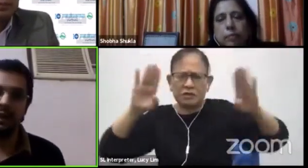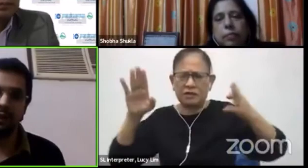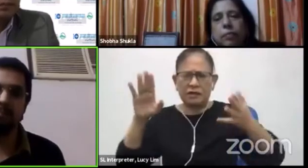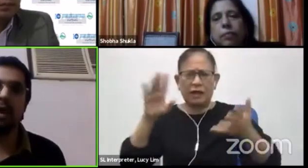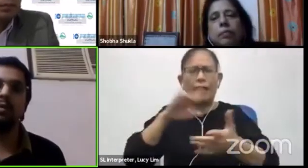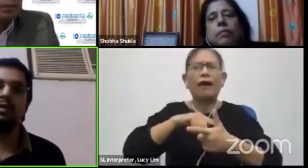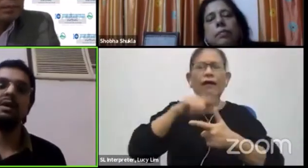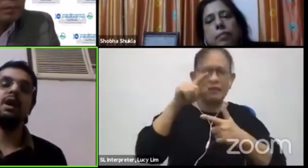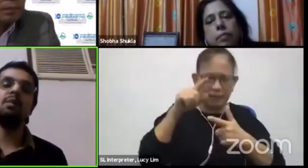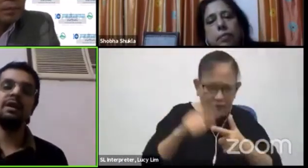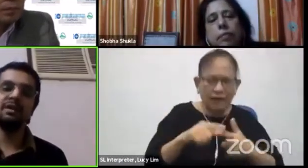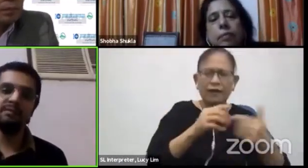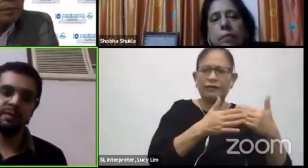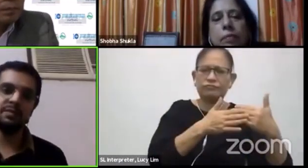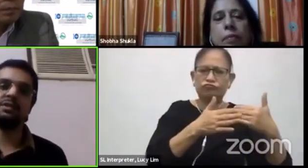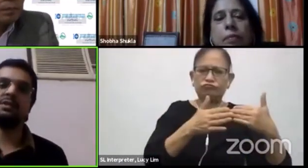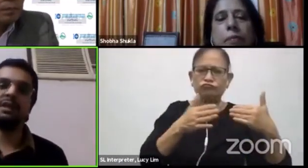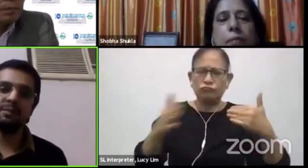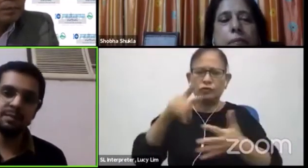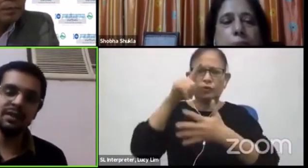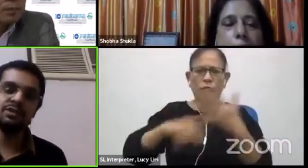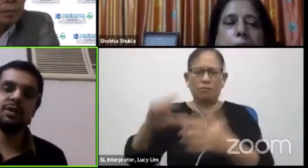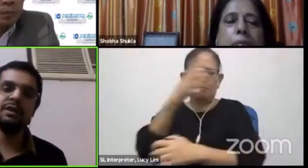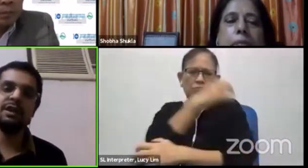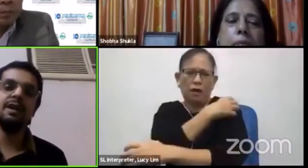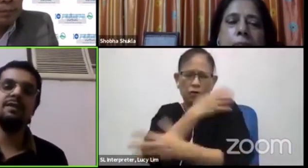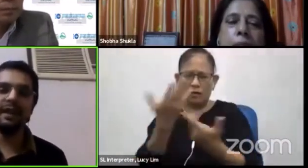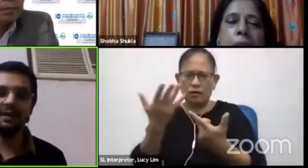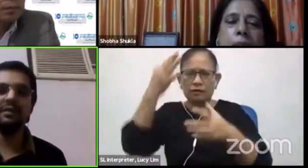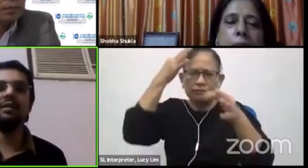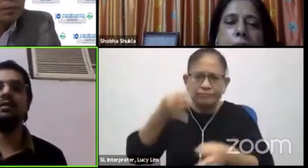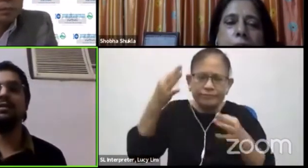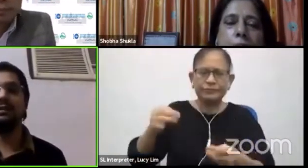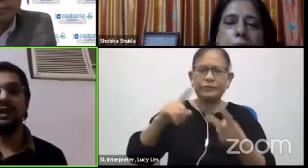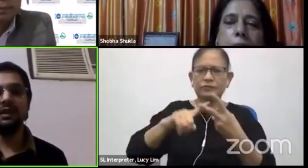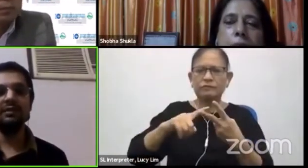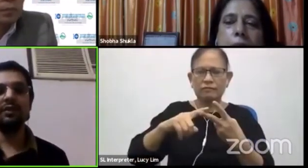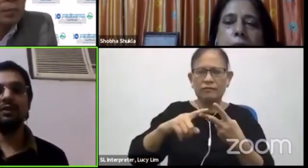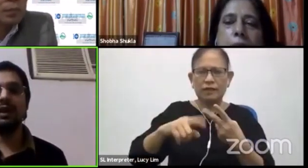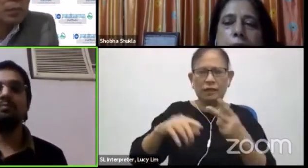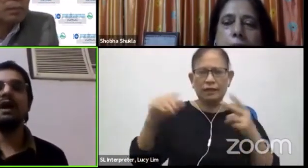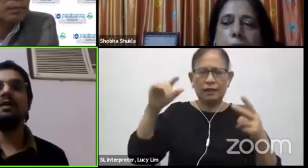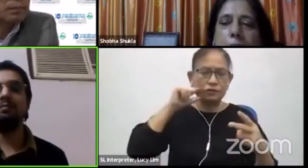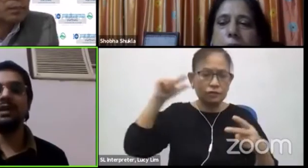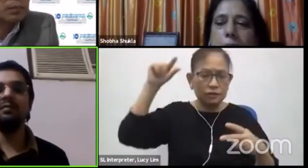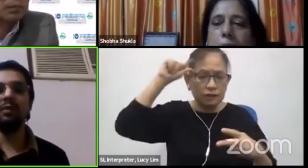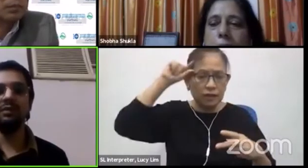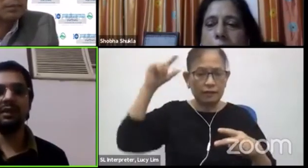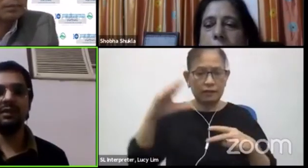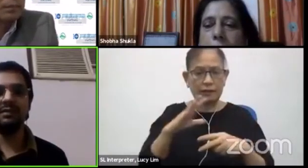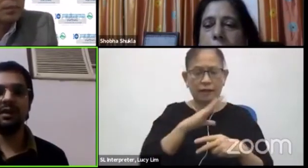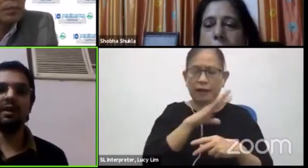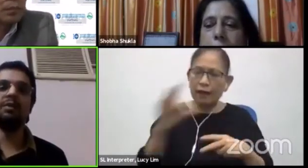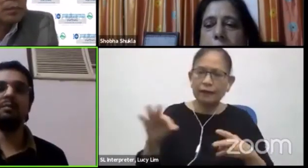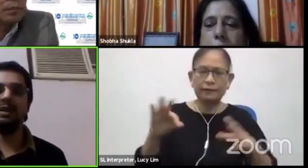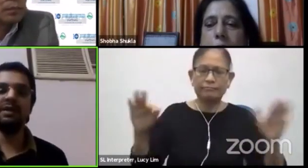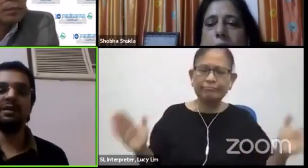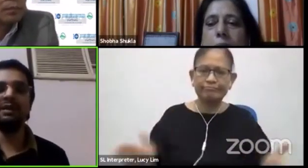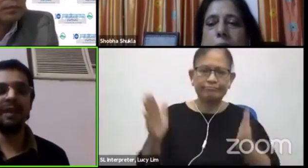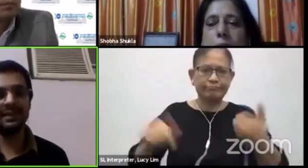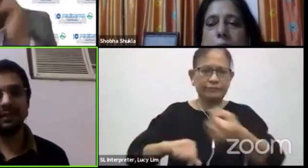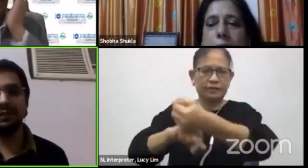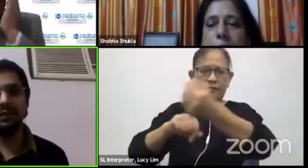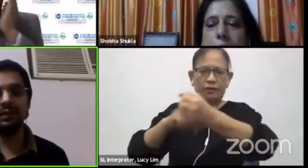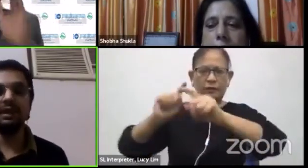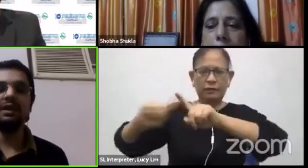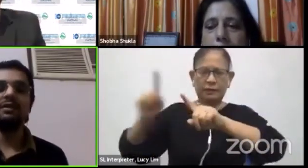towards understanding power, what kind of power position they may be enjoying, and then sort of unpack many more things around patriarchy